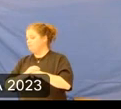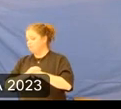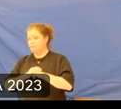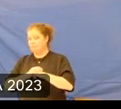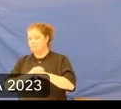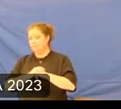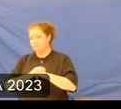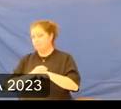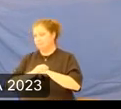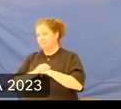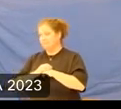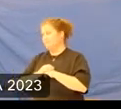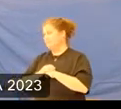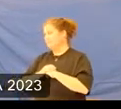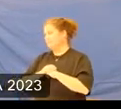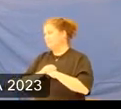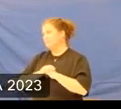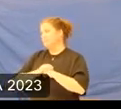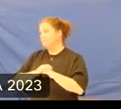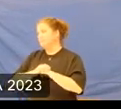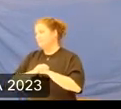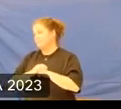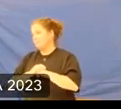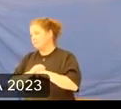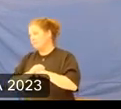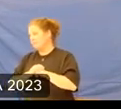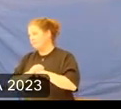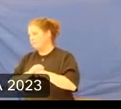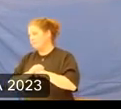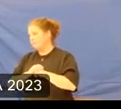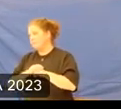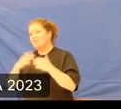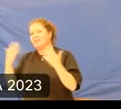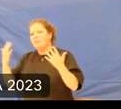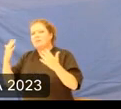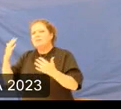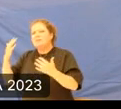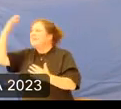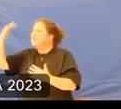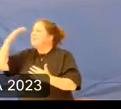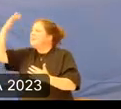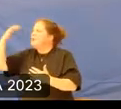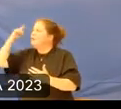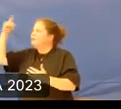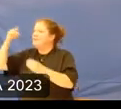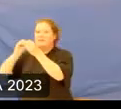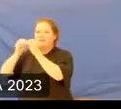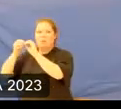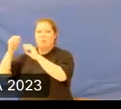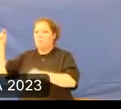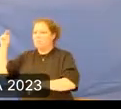But the kind of theoretical problem here is the whole problem of action ascription, how we ever know what action it is that's